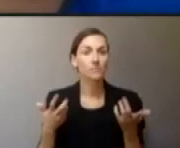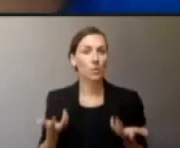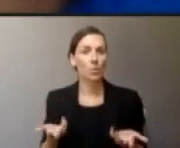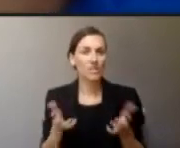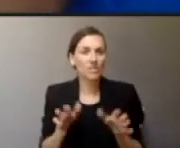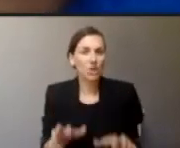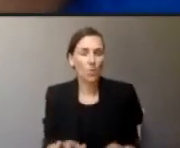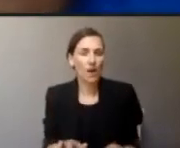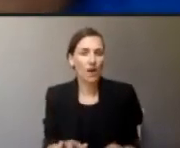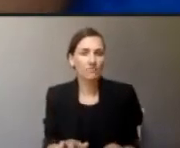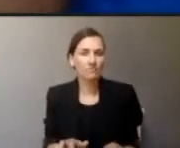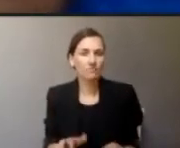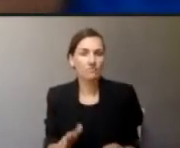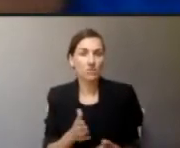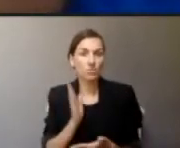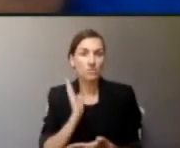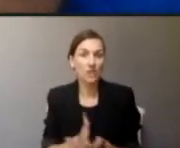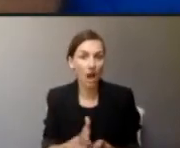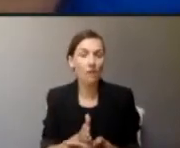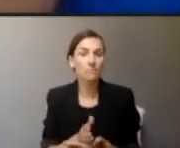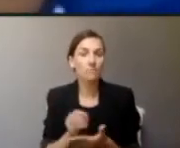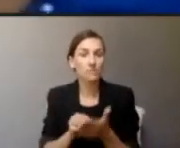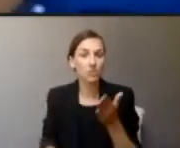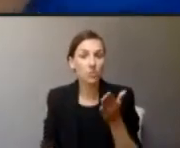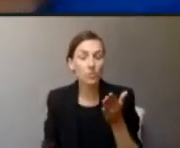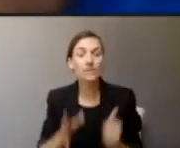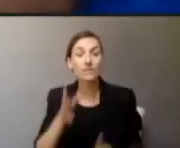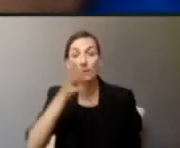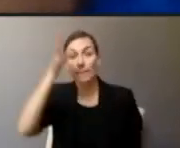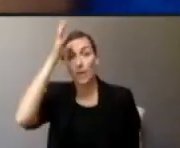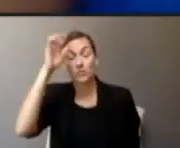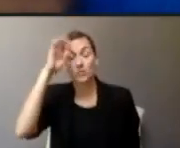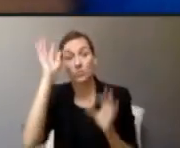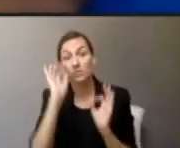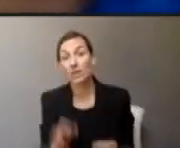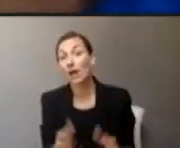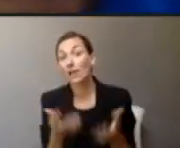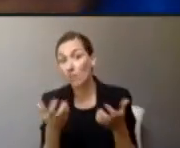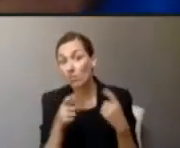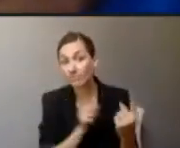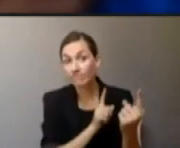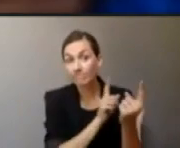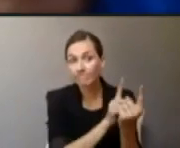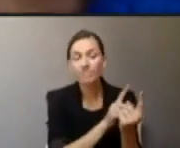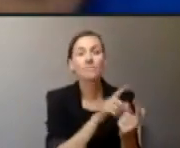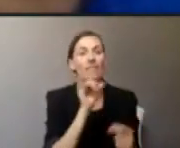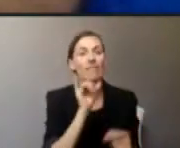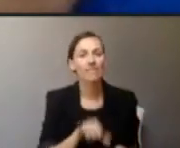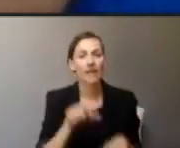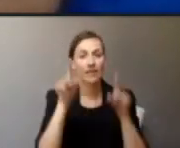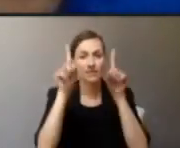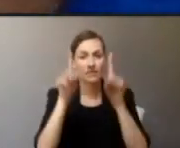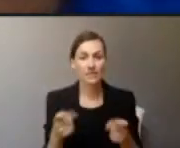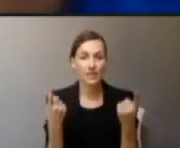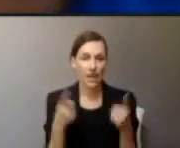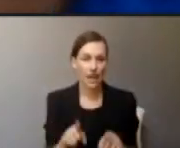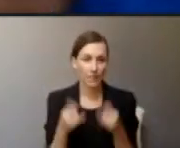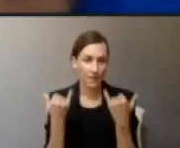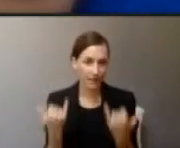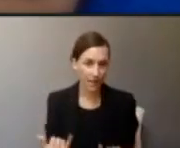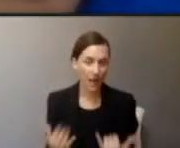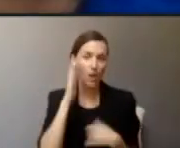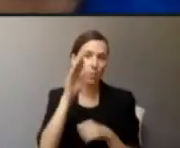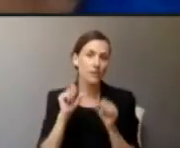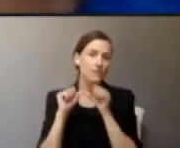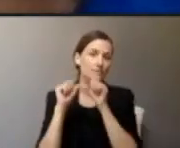to be an impediment for our students and our parents who are choosing face-to-face, that testing is happening now. It'll continue to